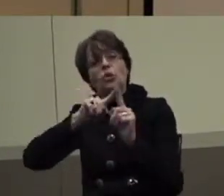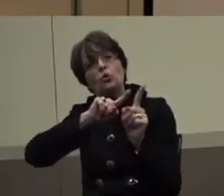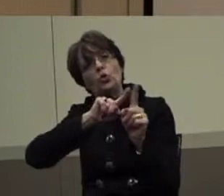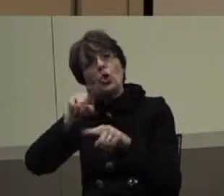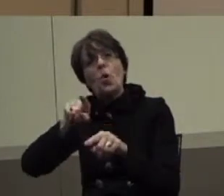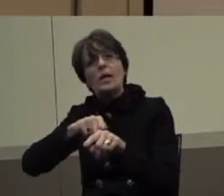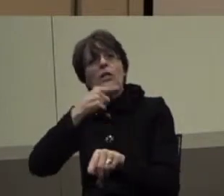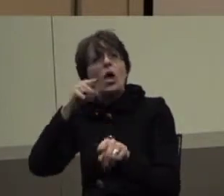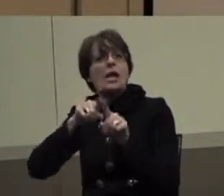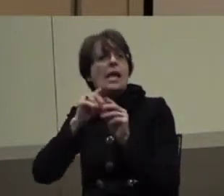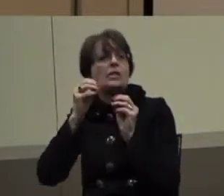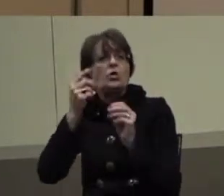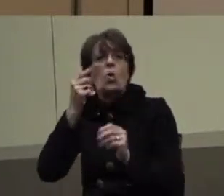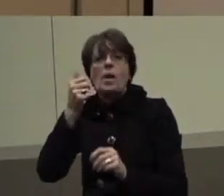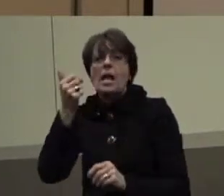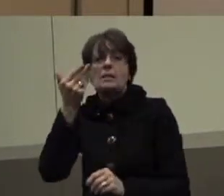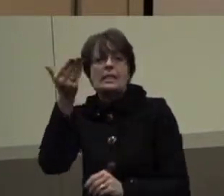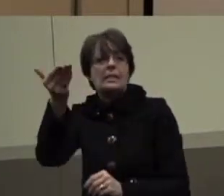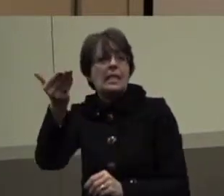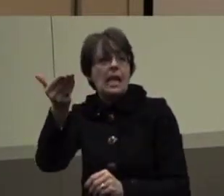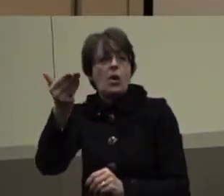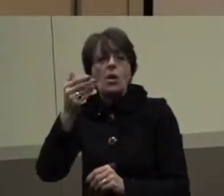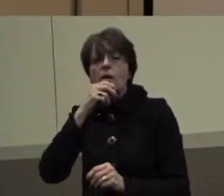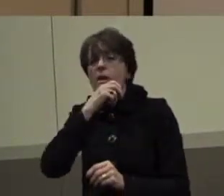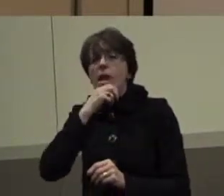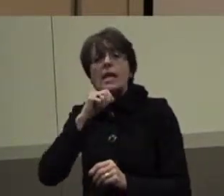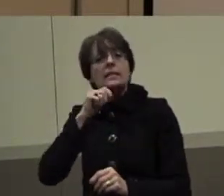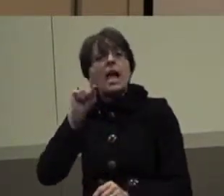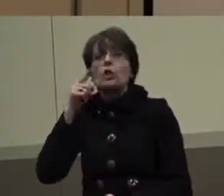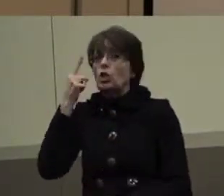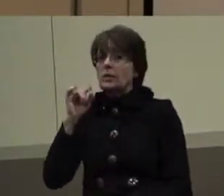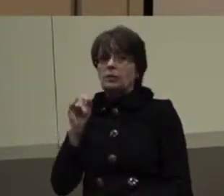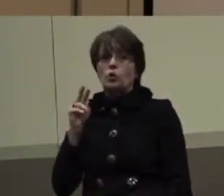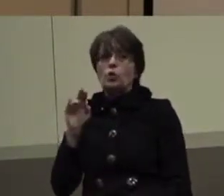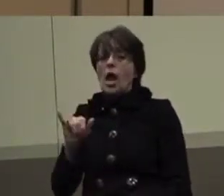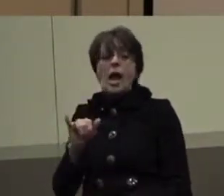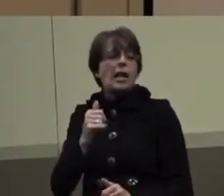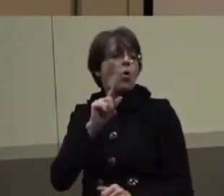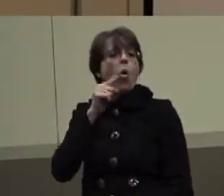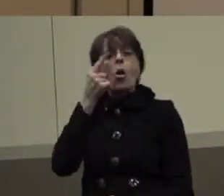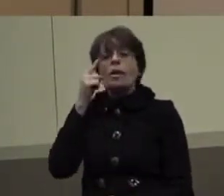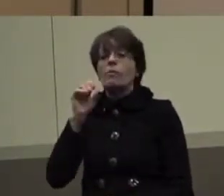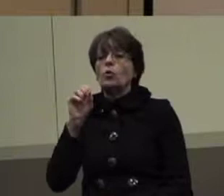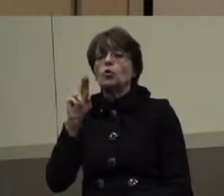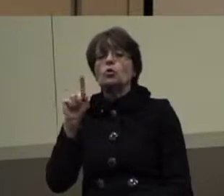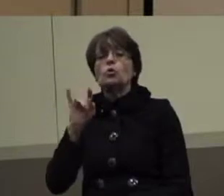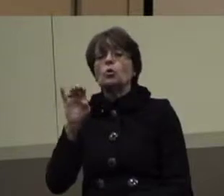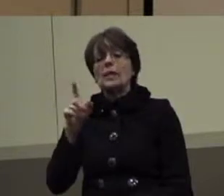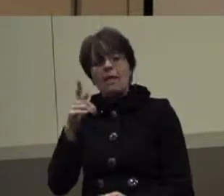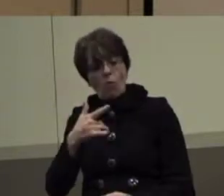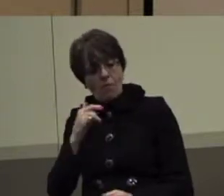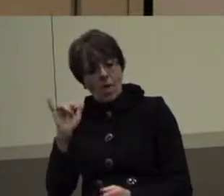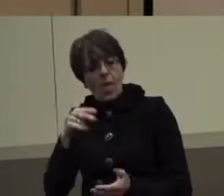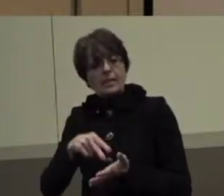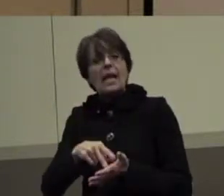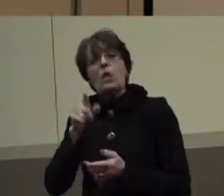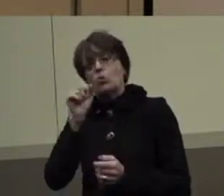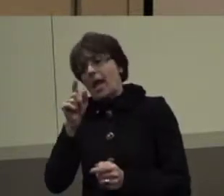as long as no one else is there. So it's not like this is only for Johnny, this is only for Susie. You feel like standing up, you can go